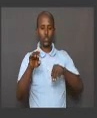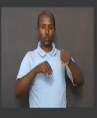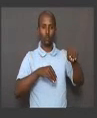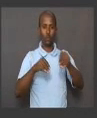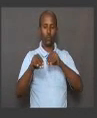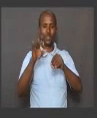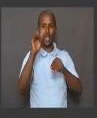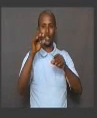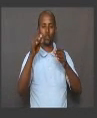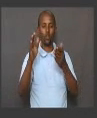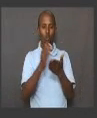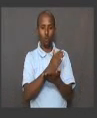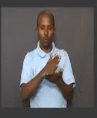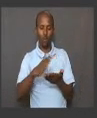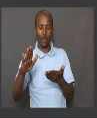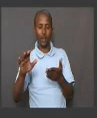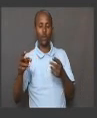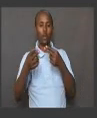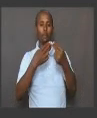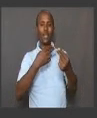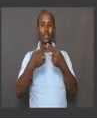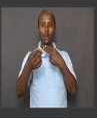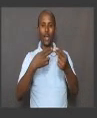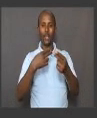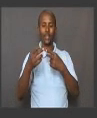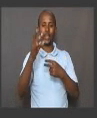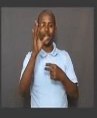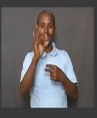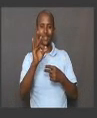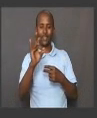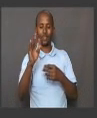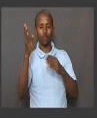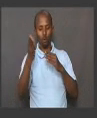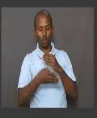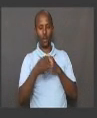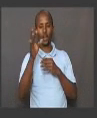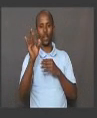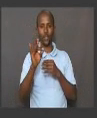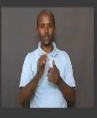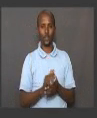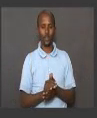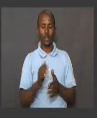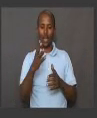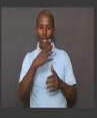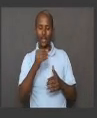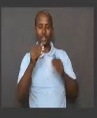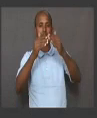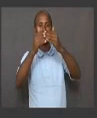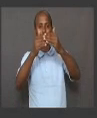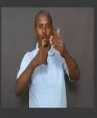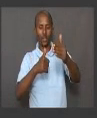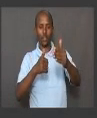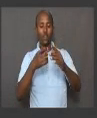8 over, we multiply it by 8 over 8 and subtract